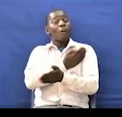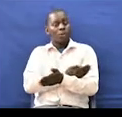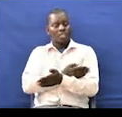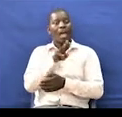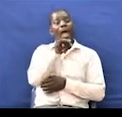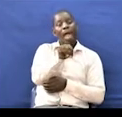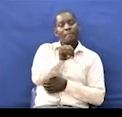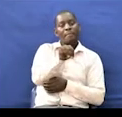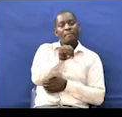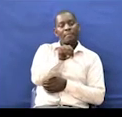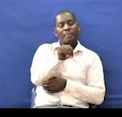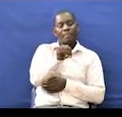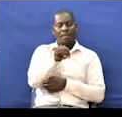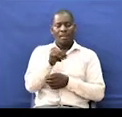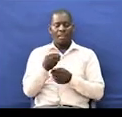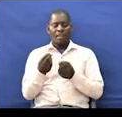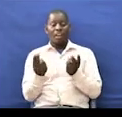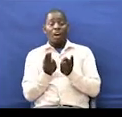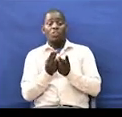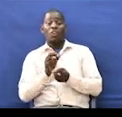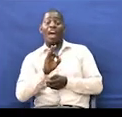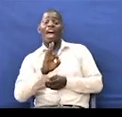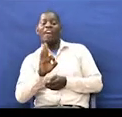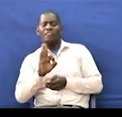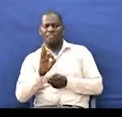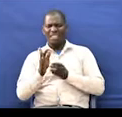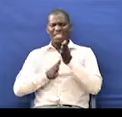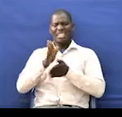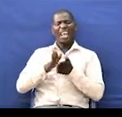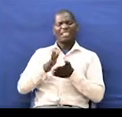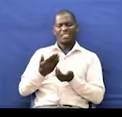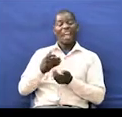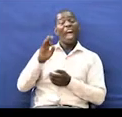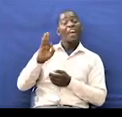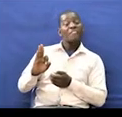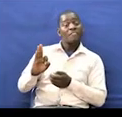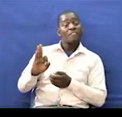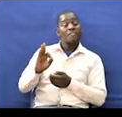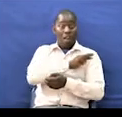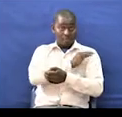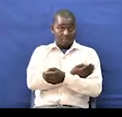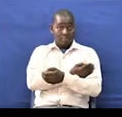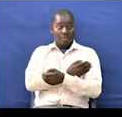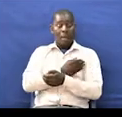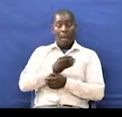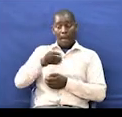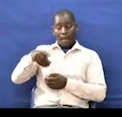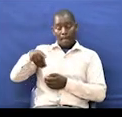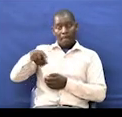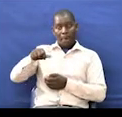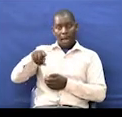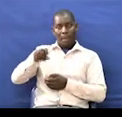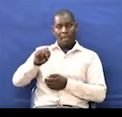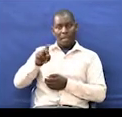and force to assign with its symbol as f, and its perpendicular distance to use the symbol of